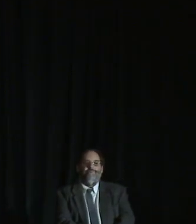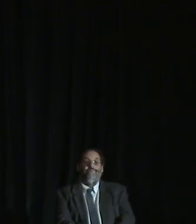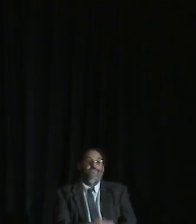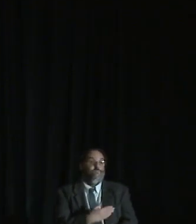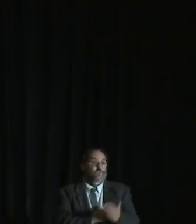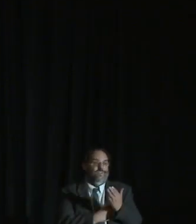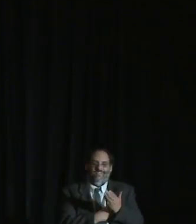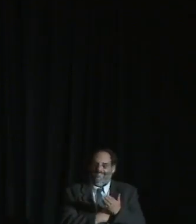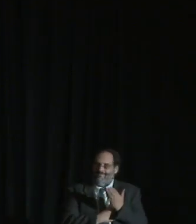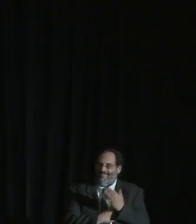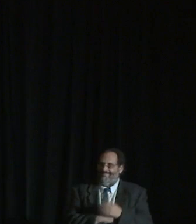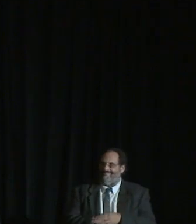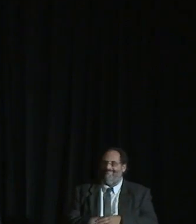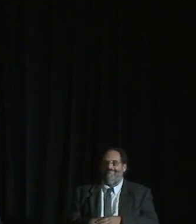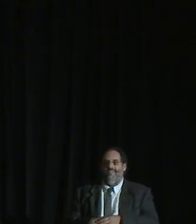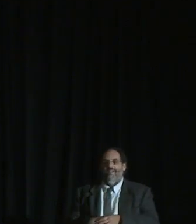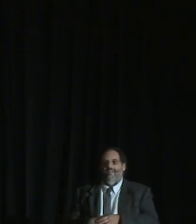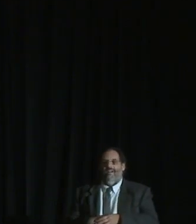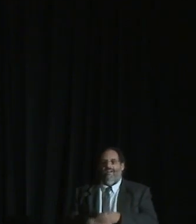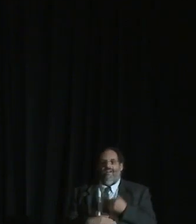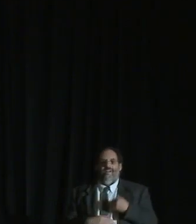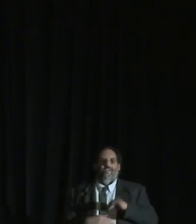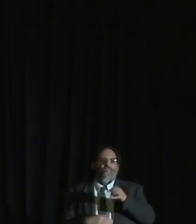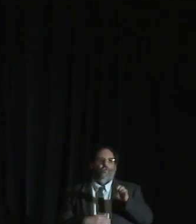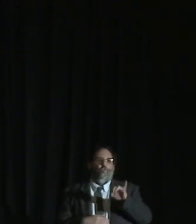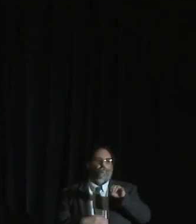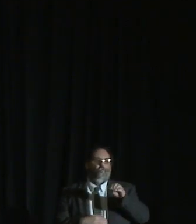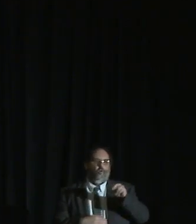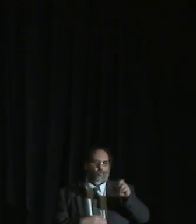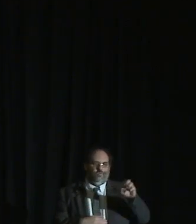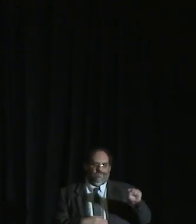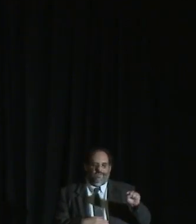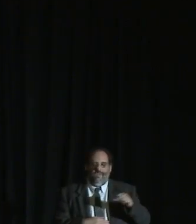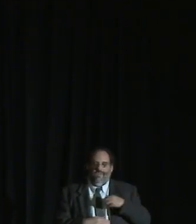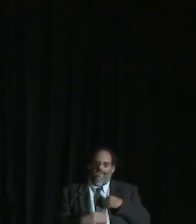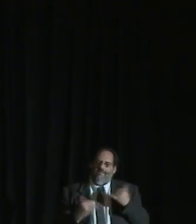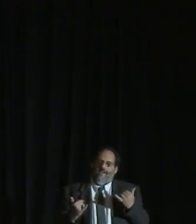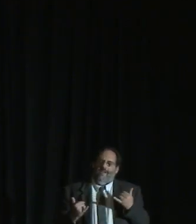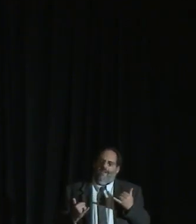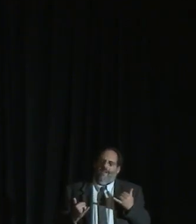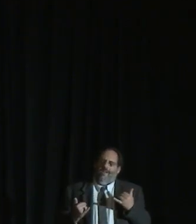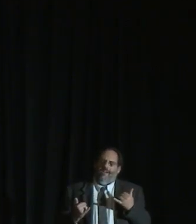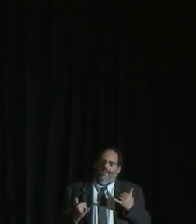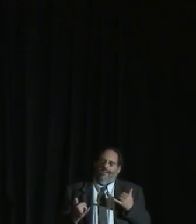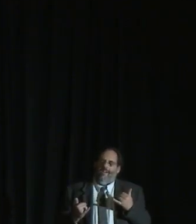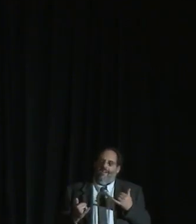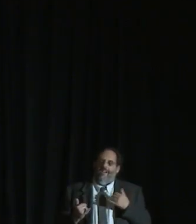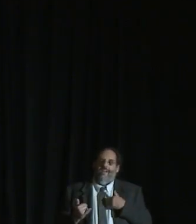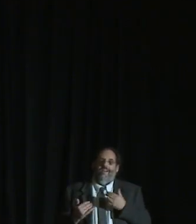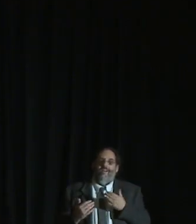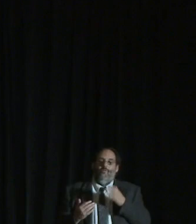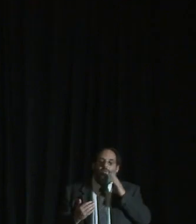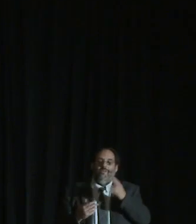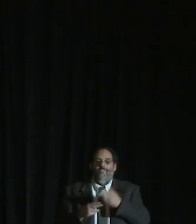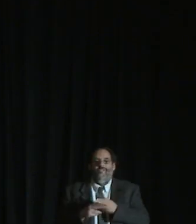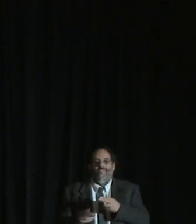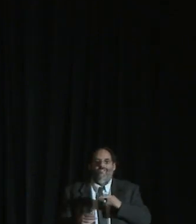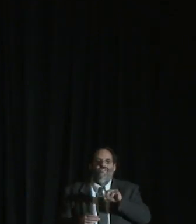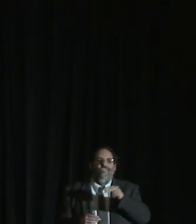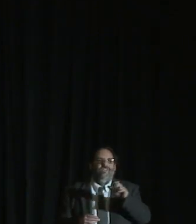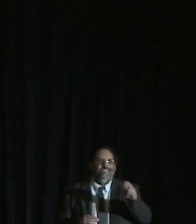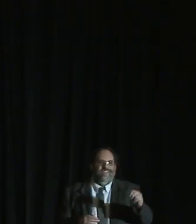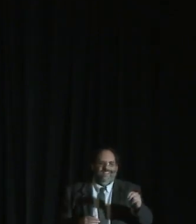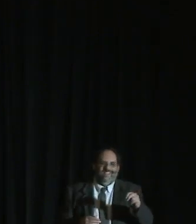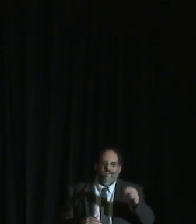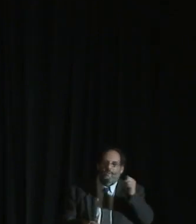Good morning, everybody. I'm Joe Jones. I'm now, forevermore, I'll be known as the Johnson